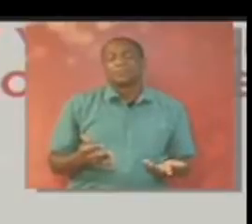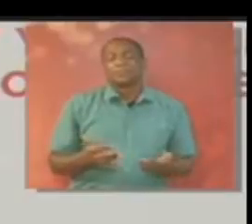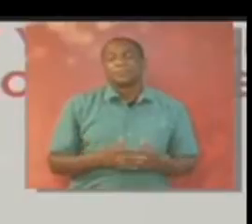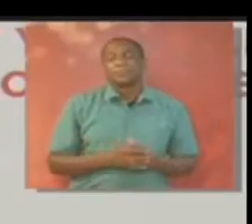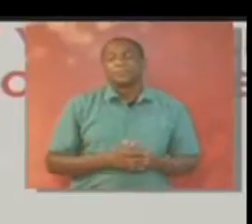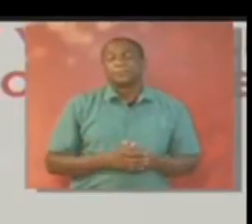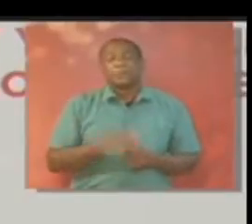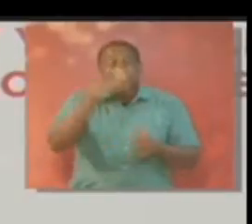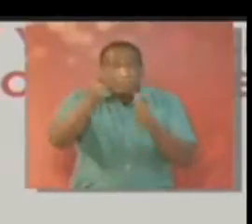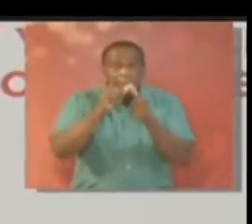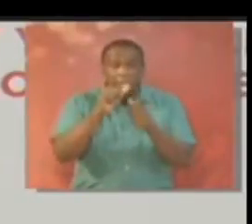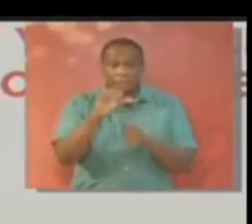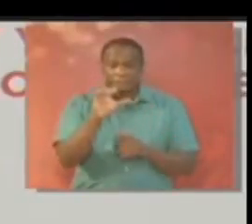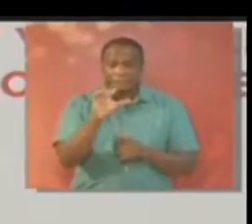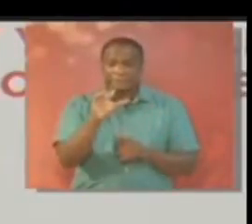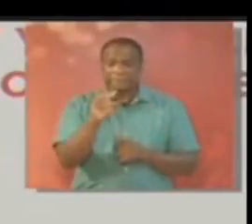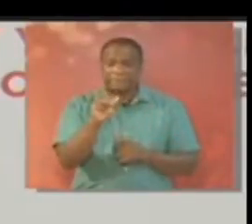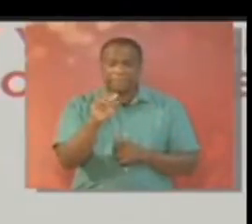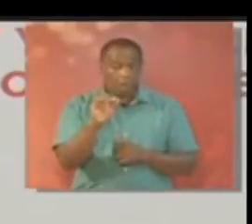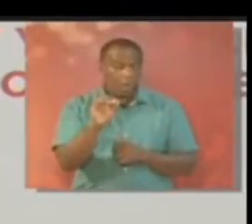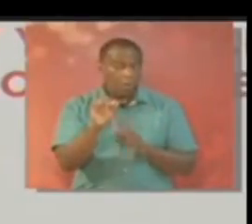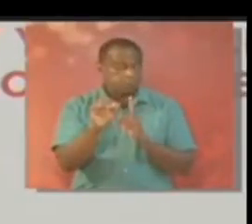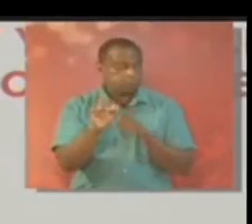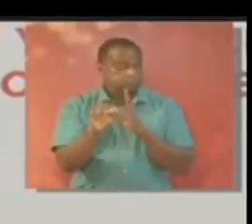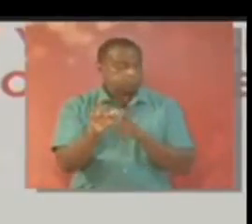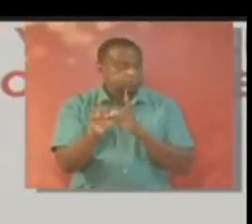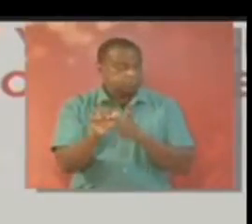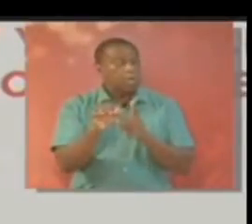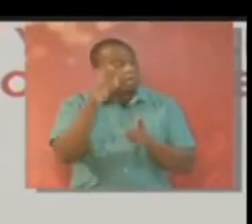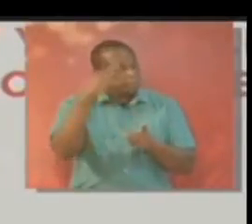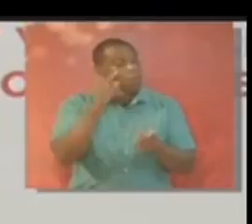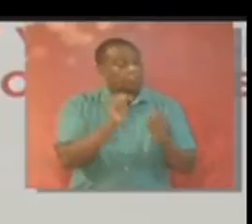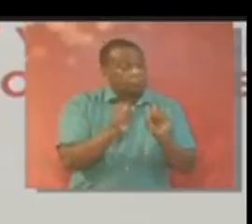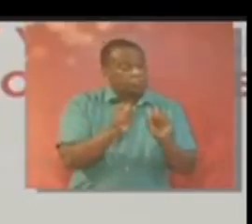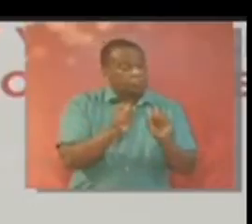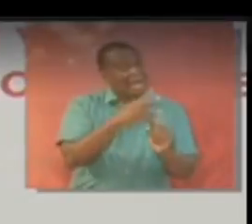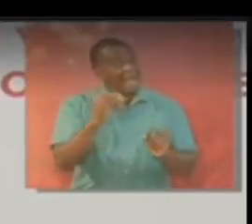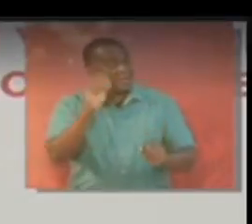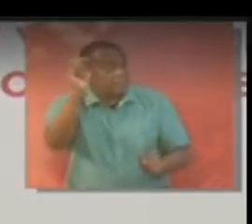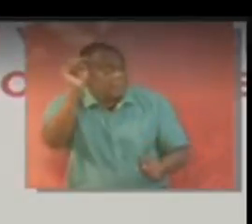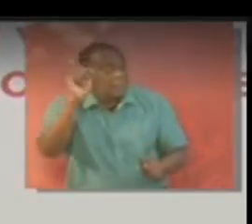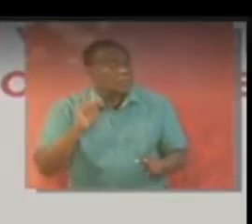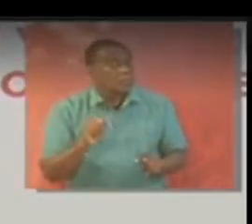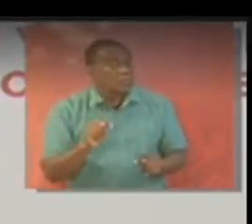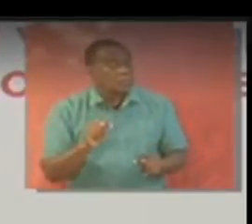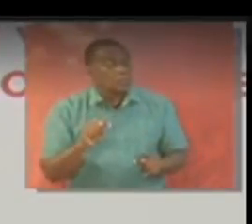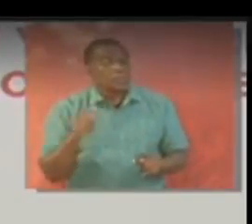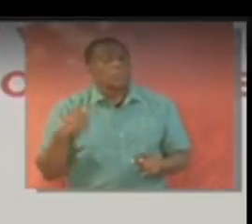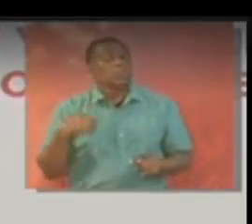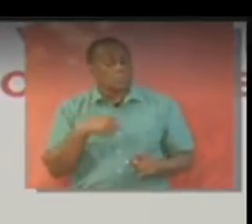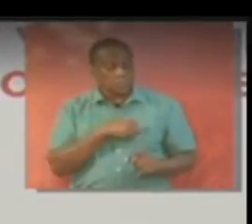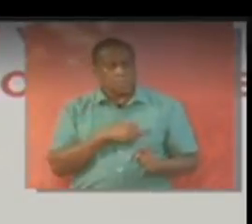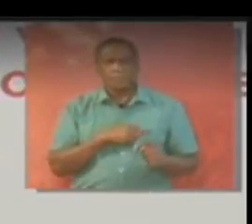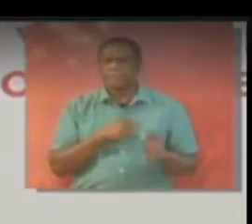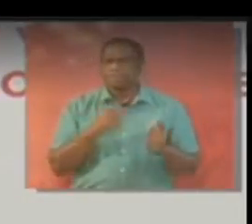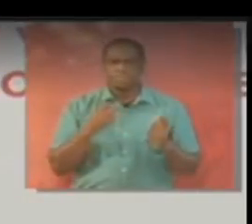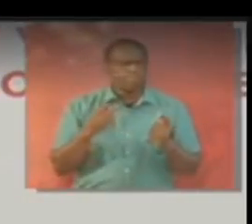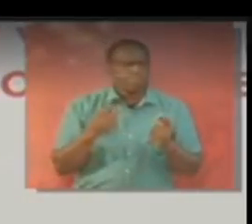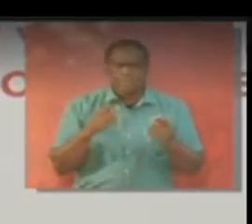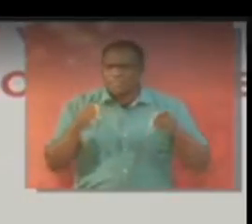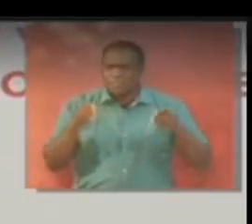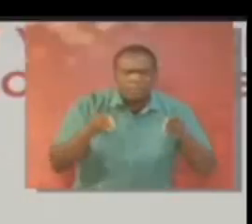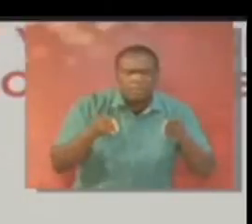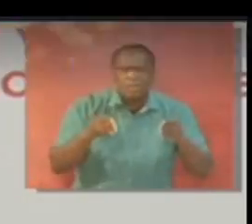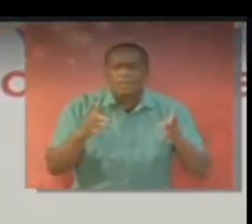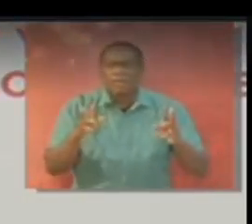for Trinidad and Tobago, we are concerned about what is happening in Tobago. We stand ready